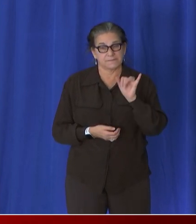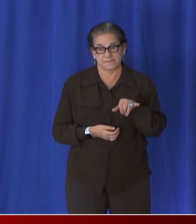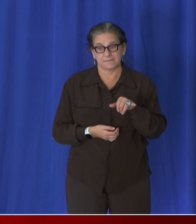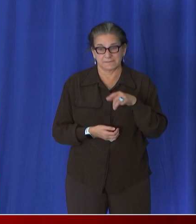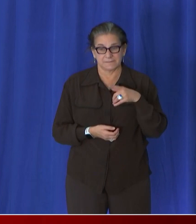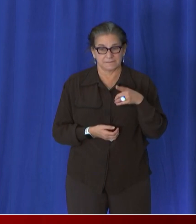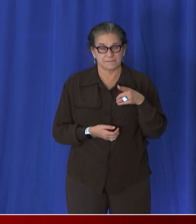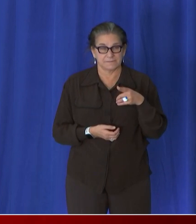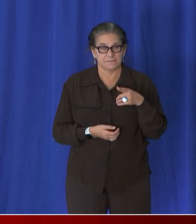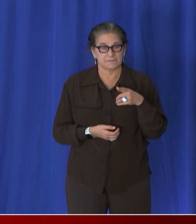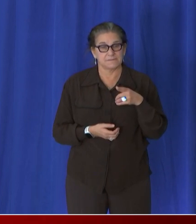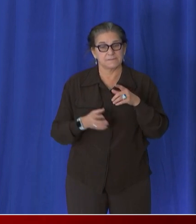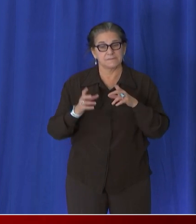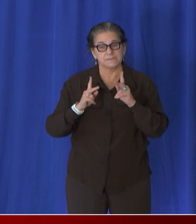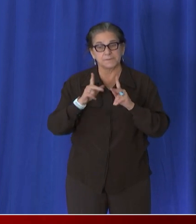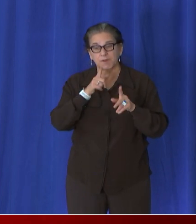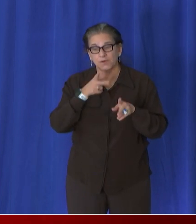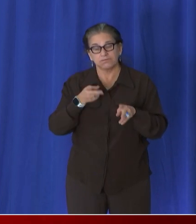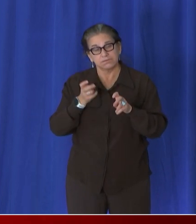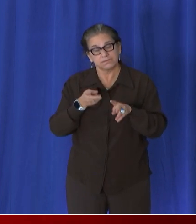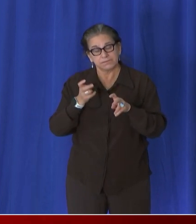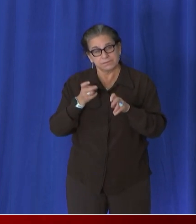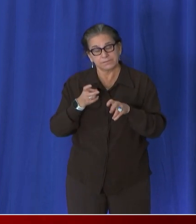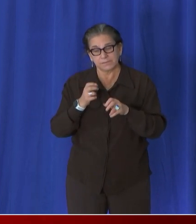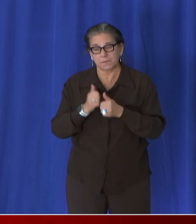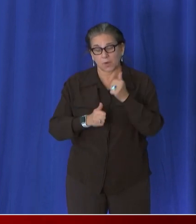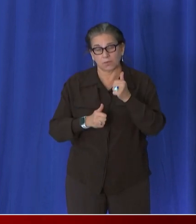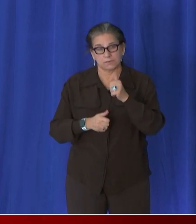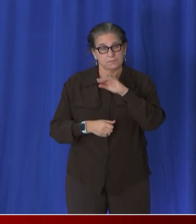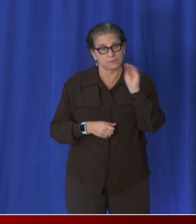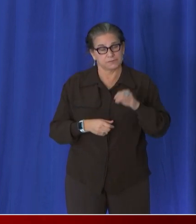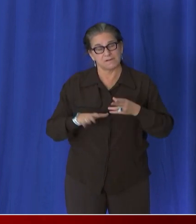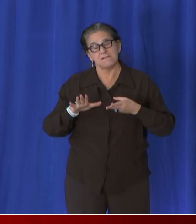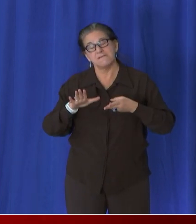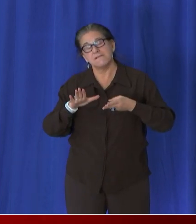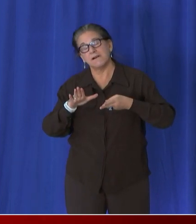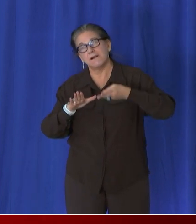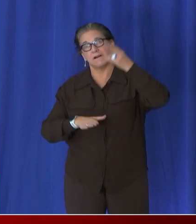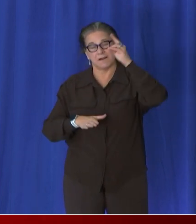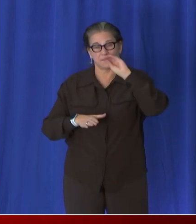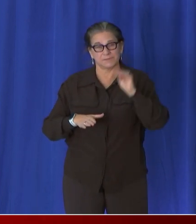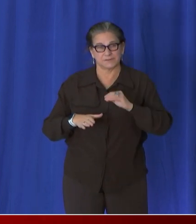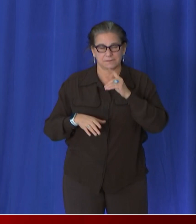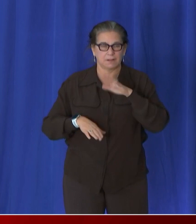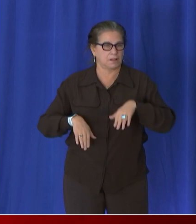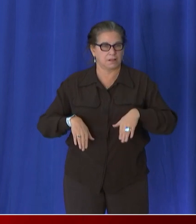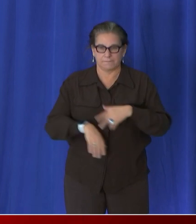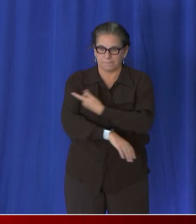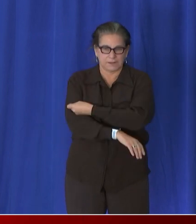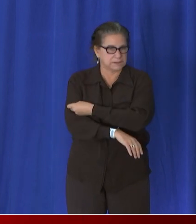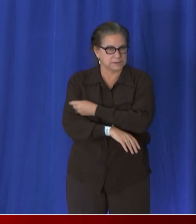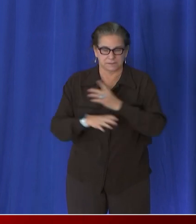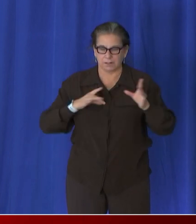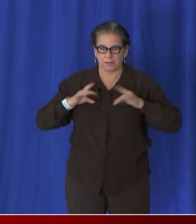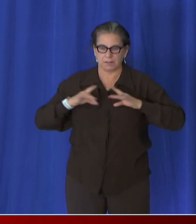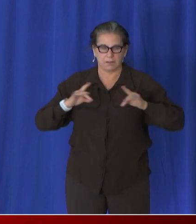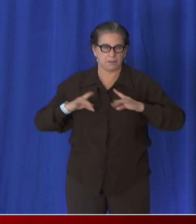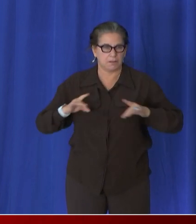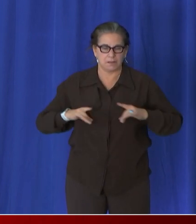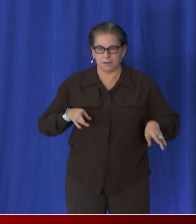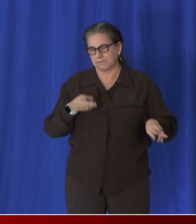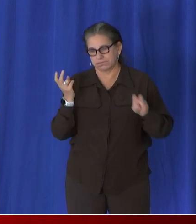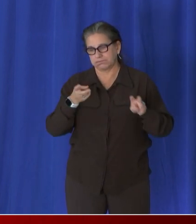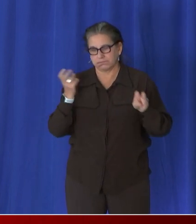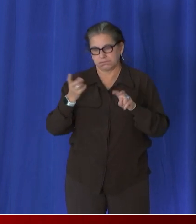individuals getting COVID-19. What we see with the national data is unvaccinated people are 5 times more likely to get infected